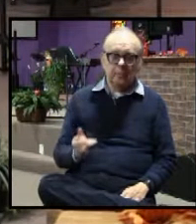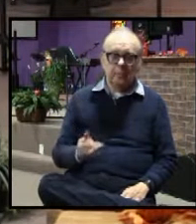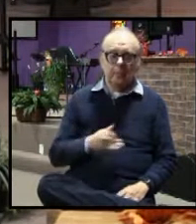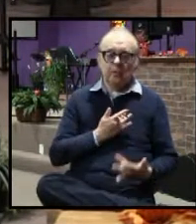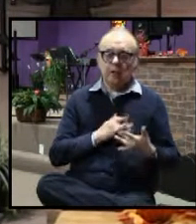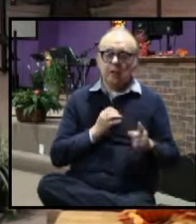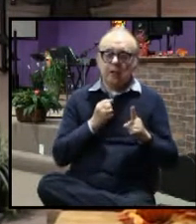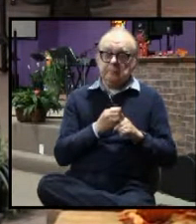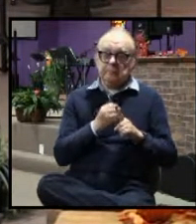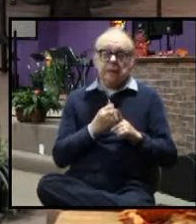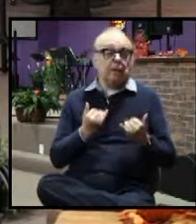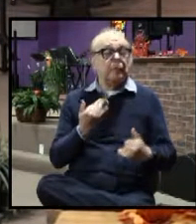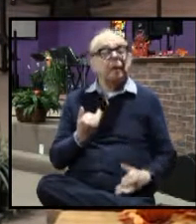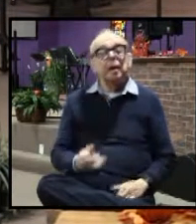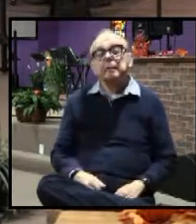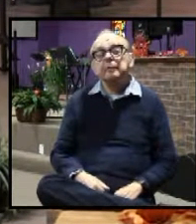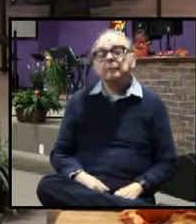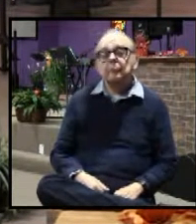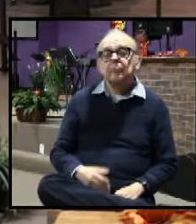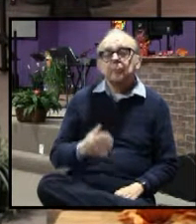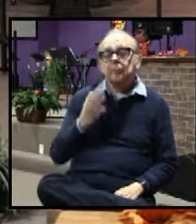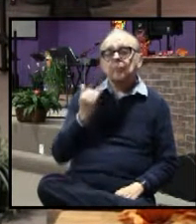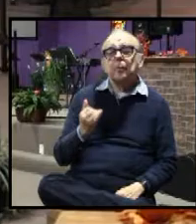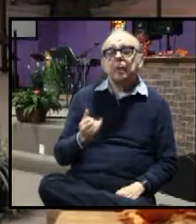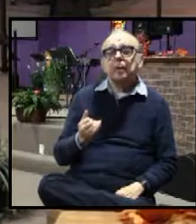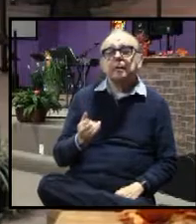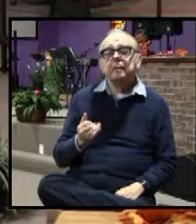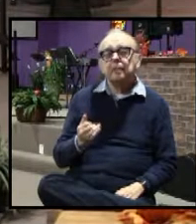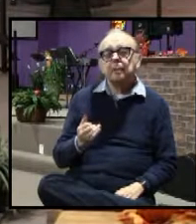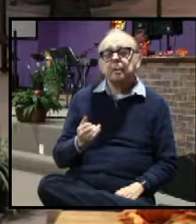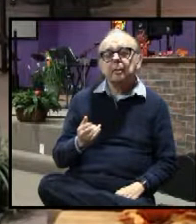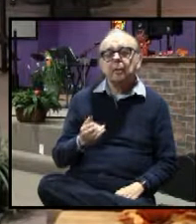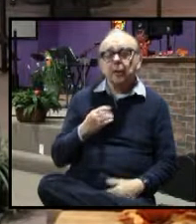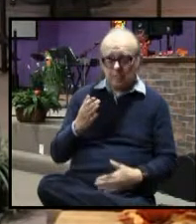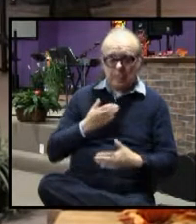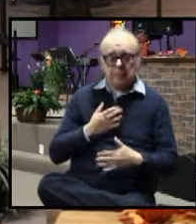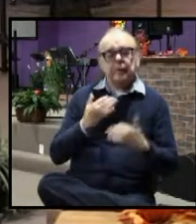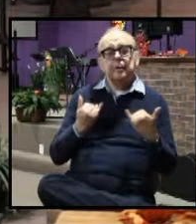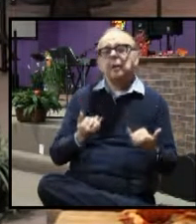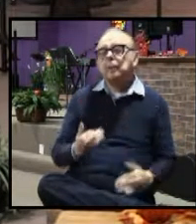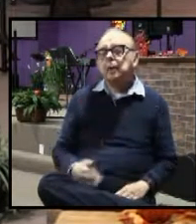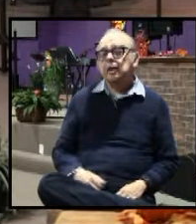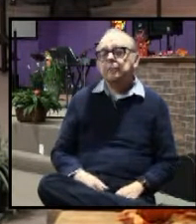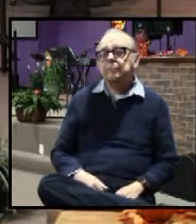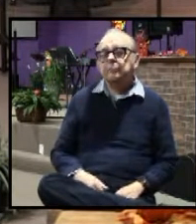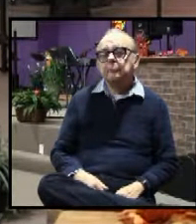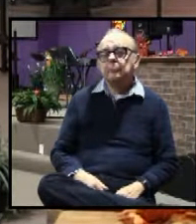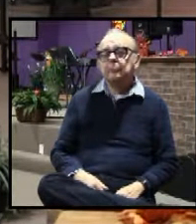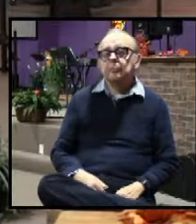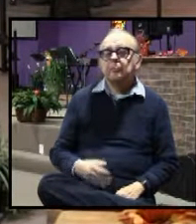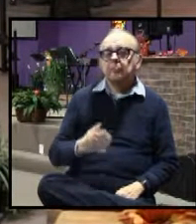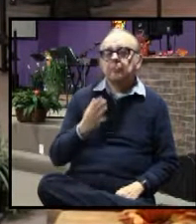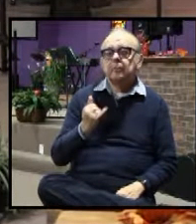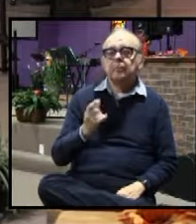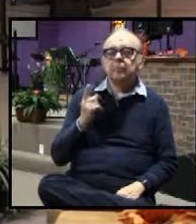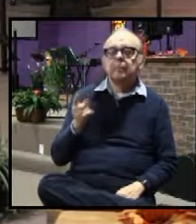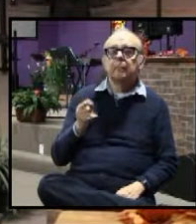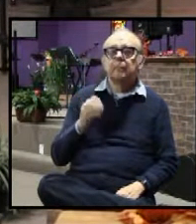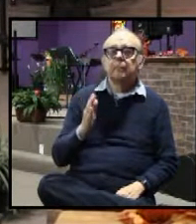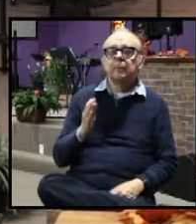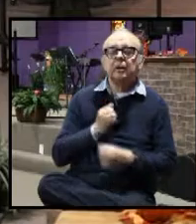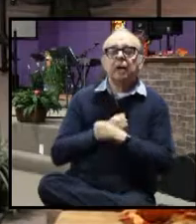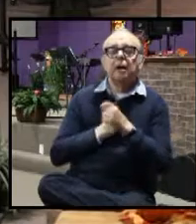Do you know why your heart is beating right now? Do you know why you're breathing right now? Is